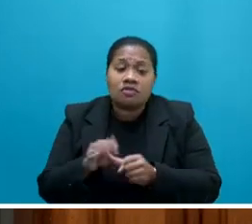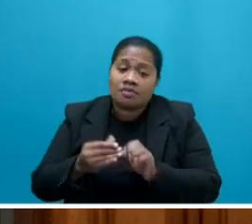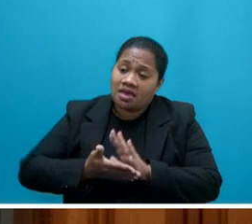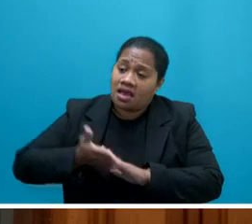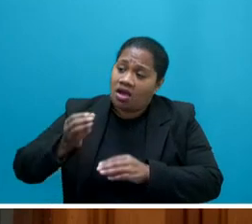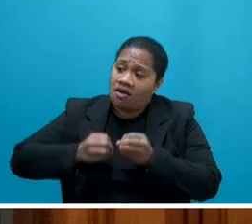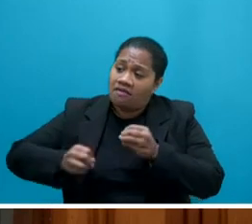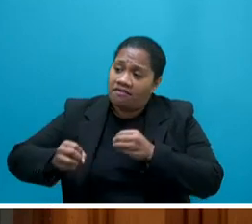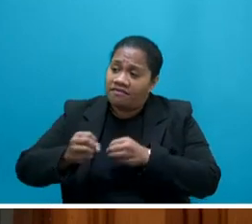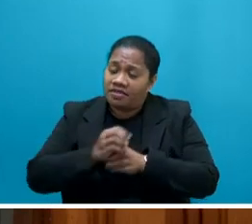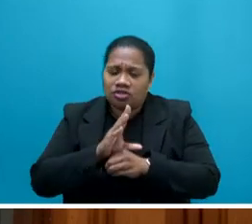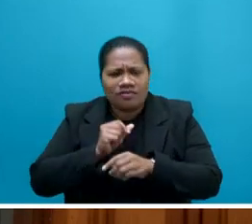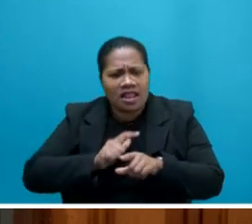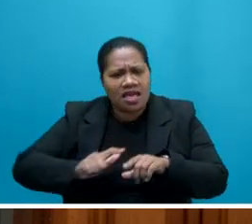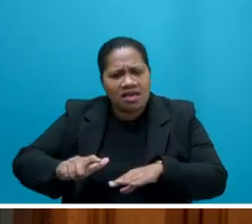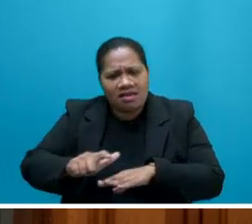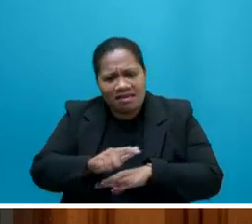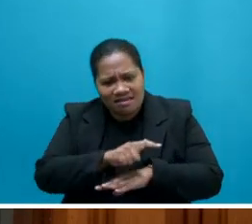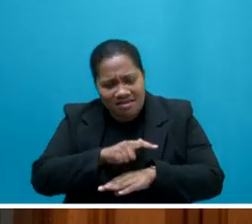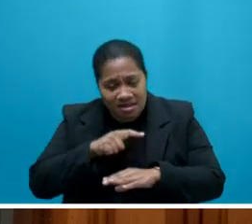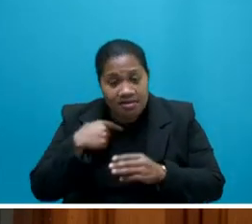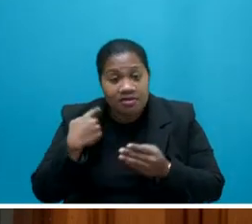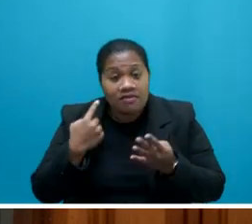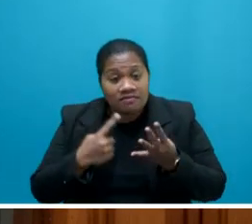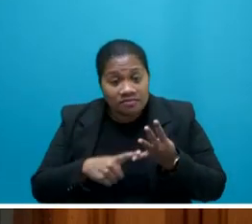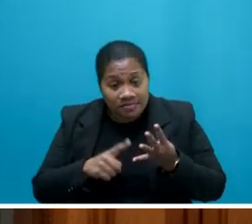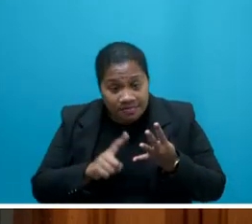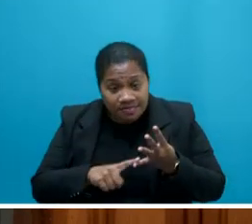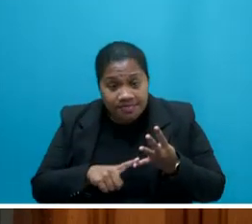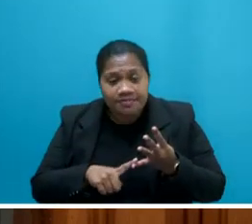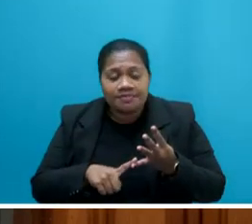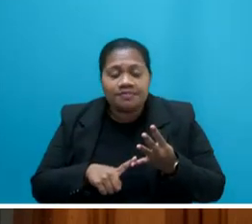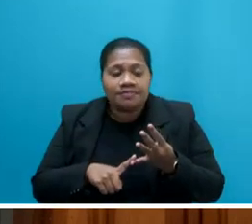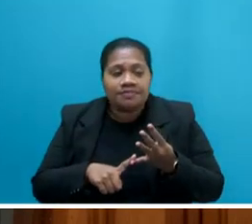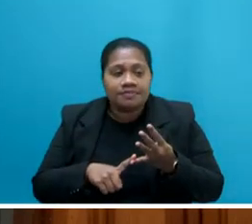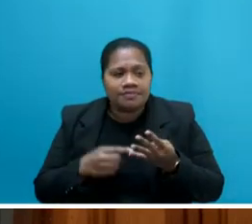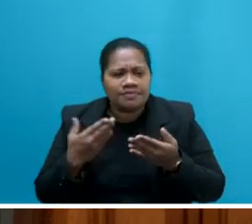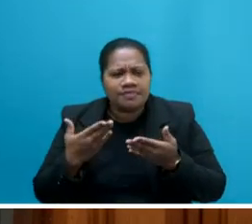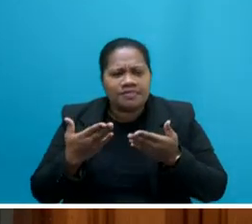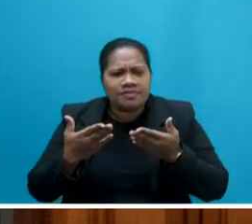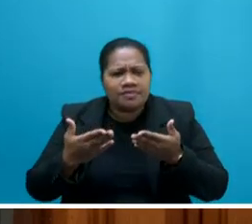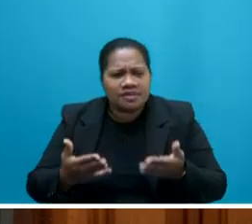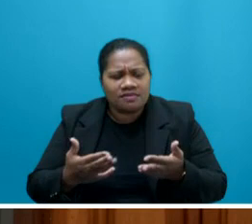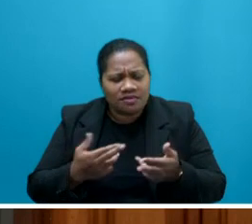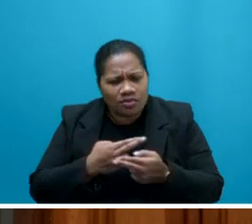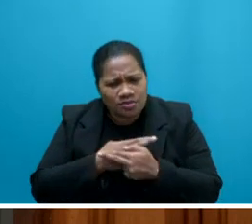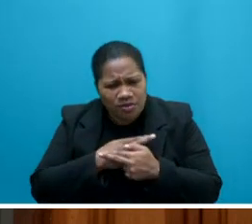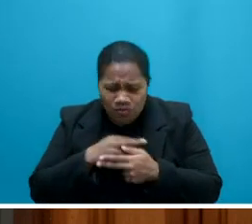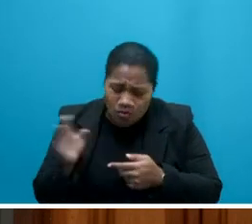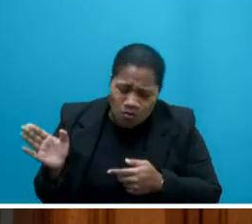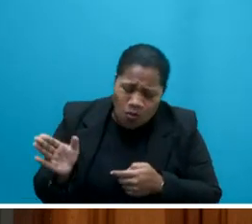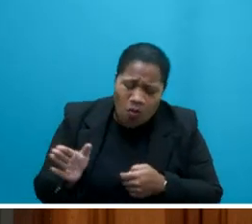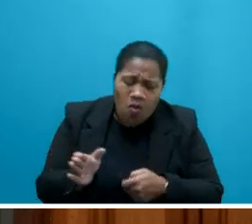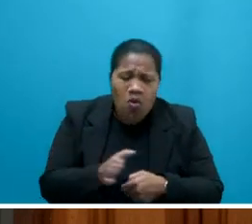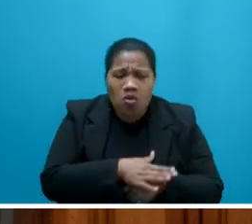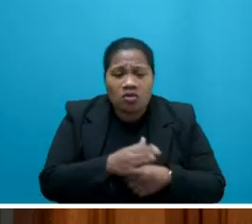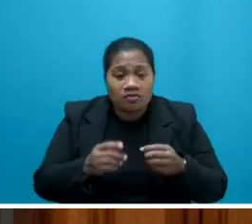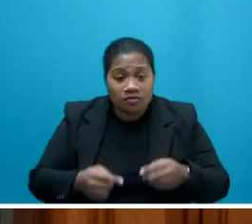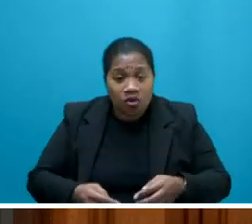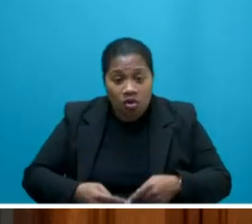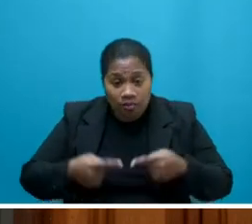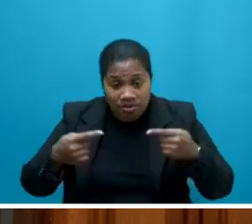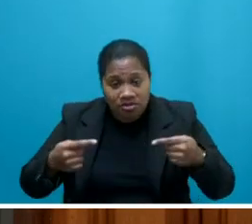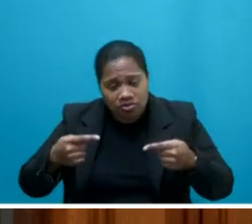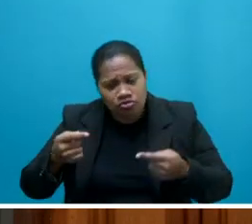land. Number four, it gives a respectful opportunity to the opposition to present an alternative set